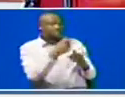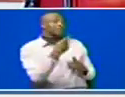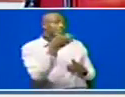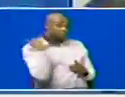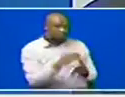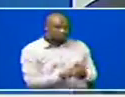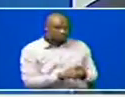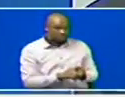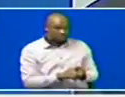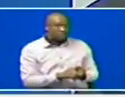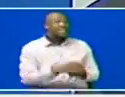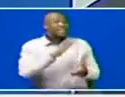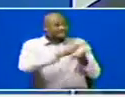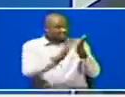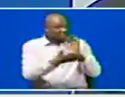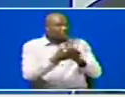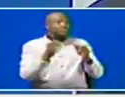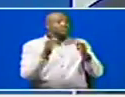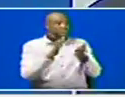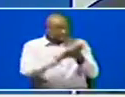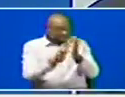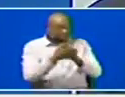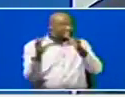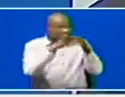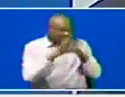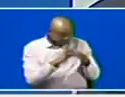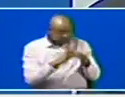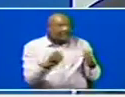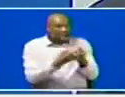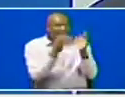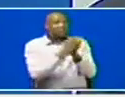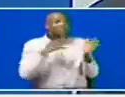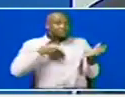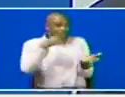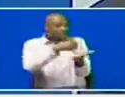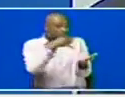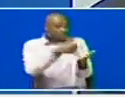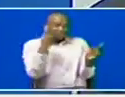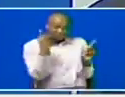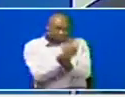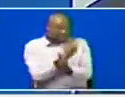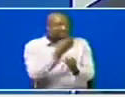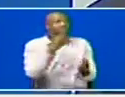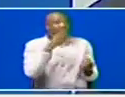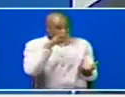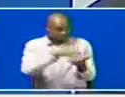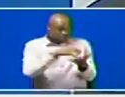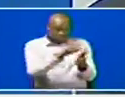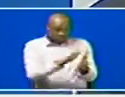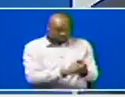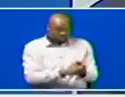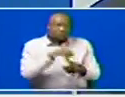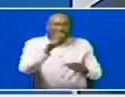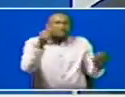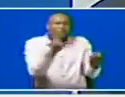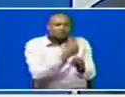that reconciliation is done by the parties mm-hmm. involved in the difficulties. Mm-hmm. You